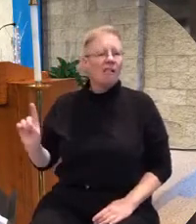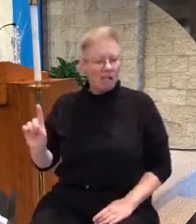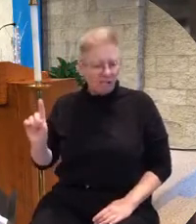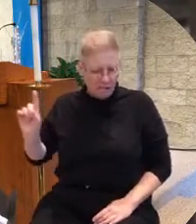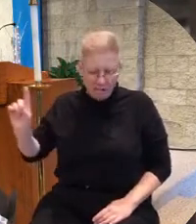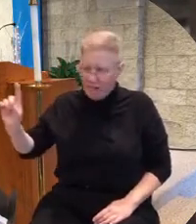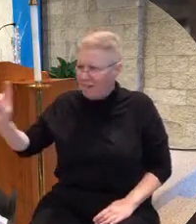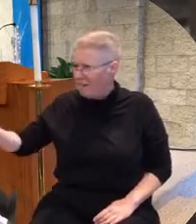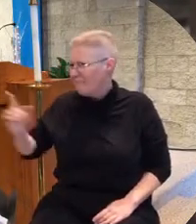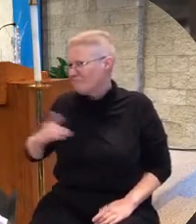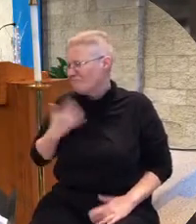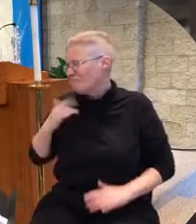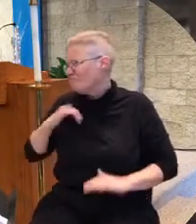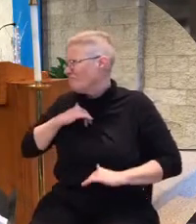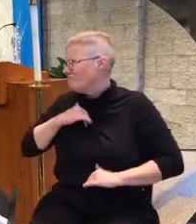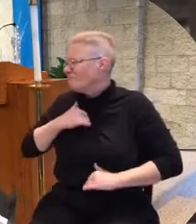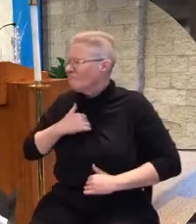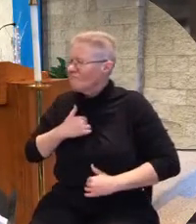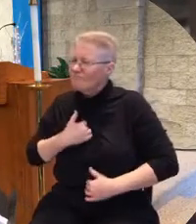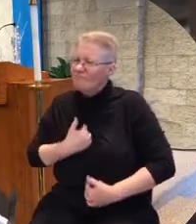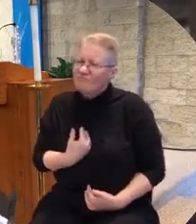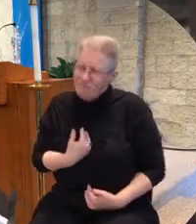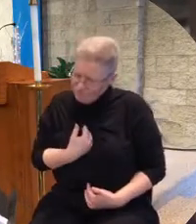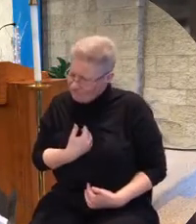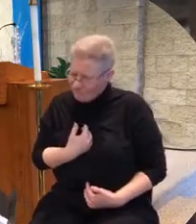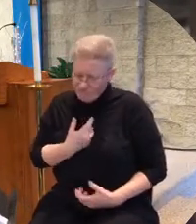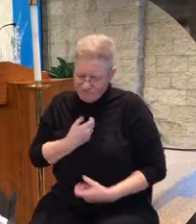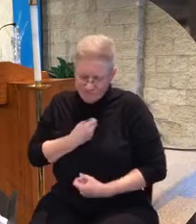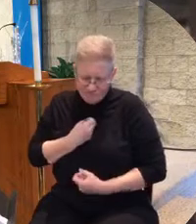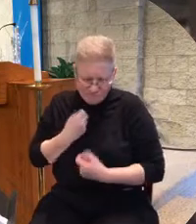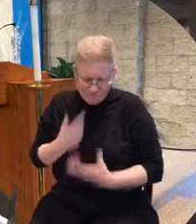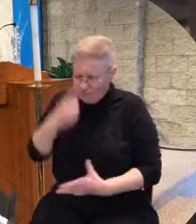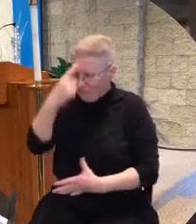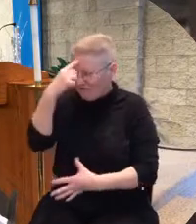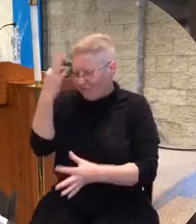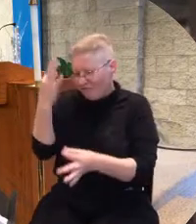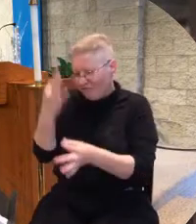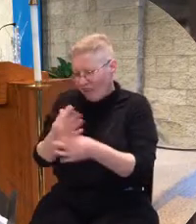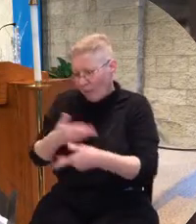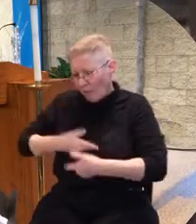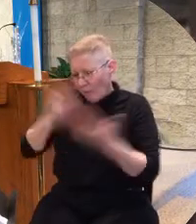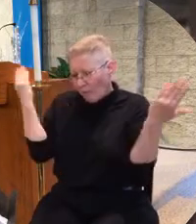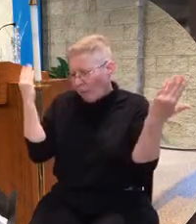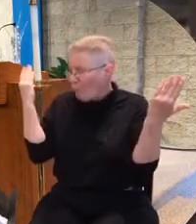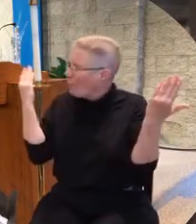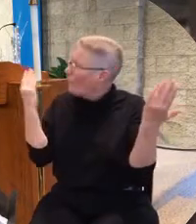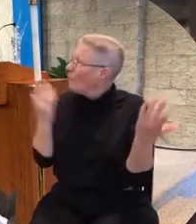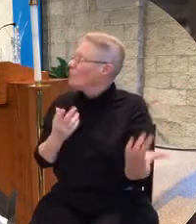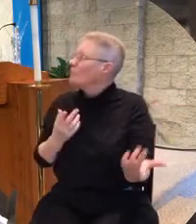grown weary, been all out of faith? Have you ever, like me,